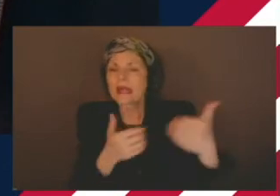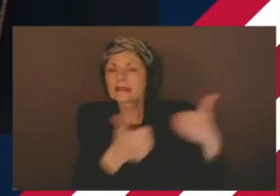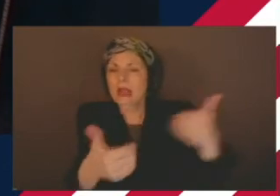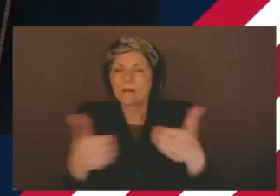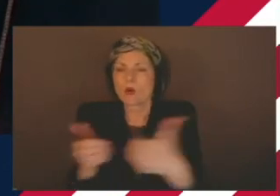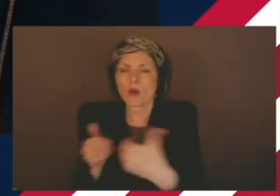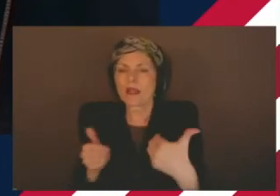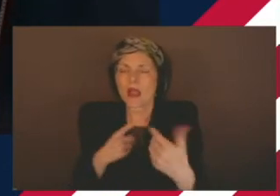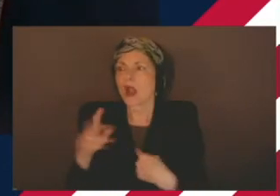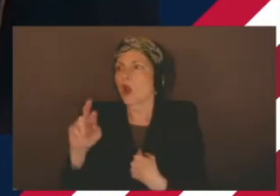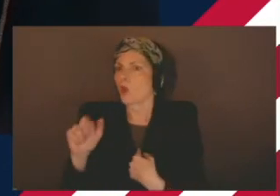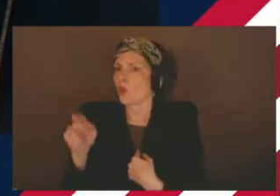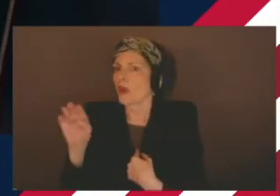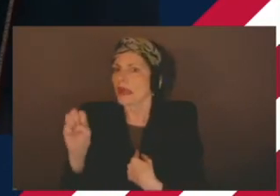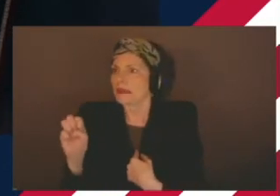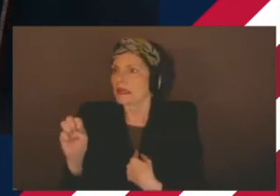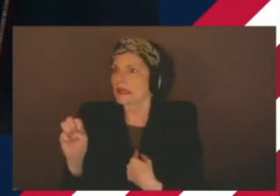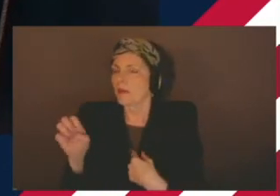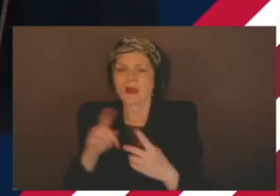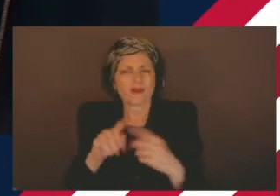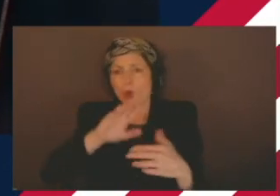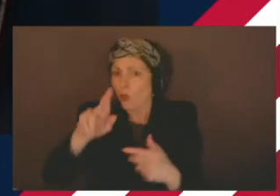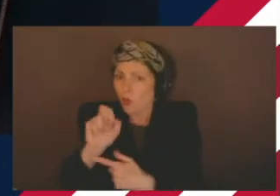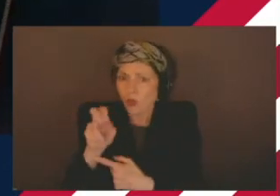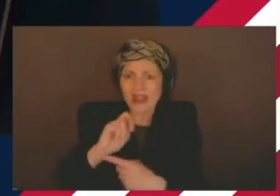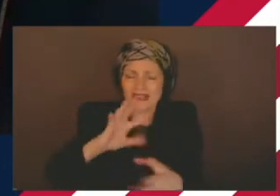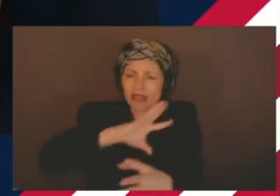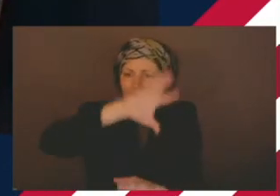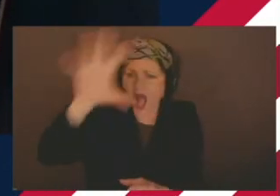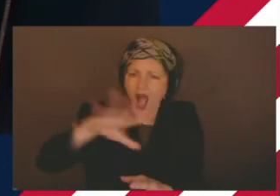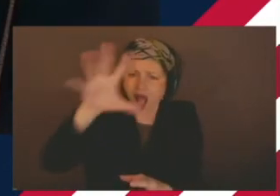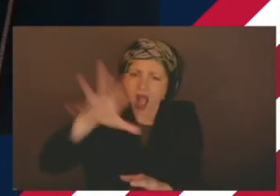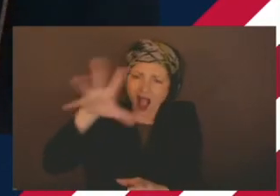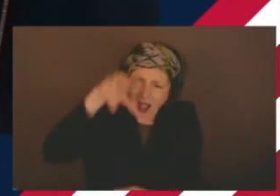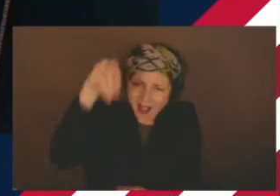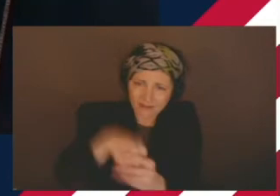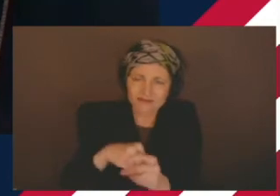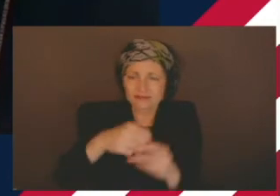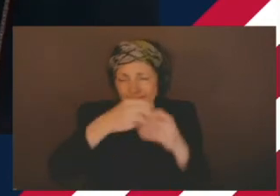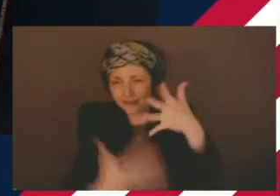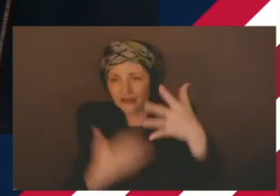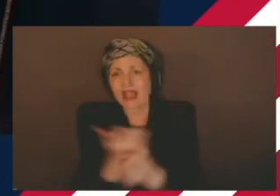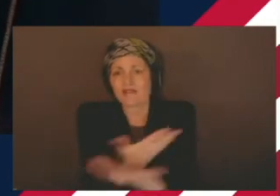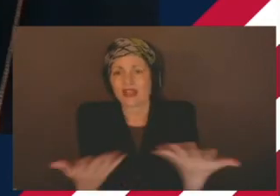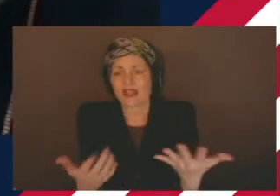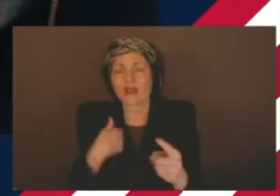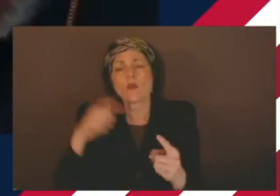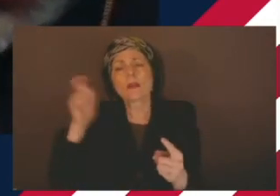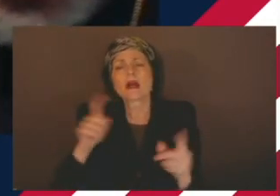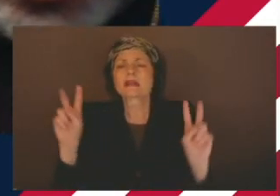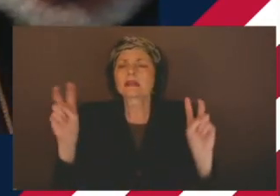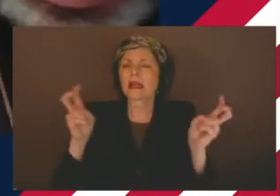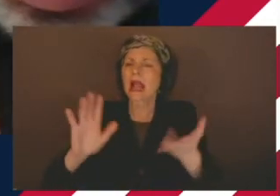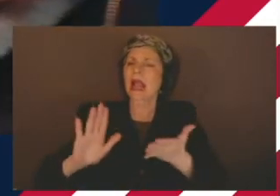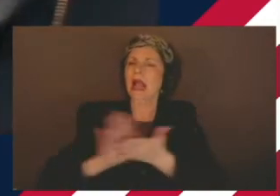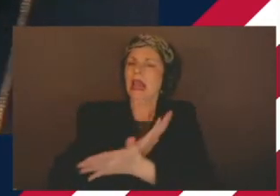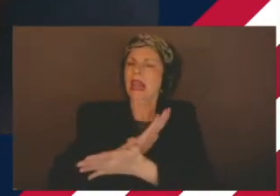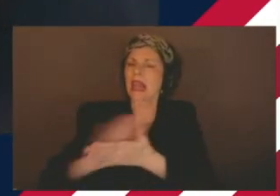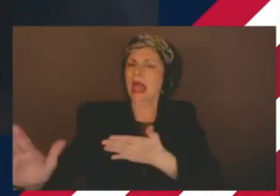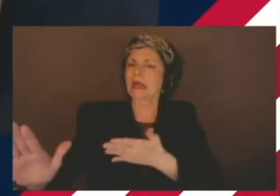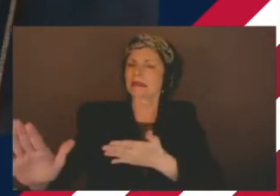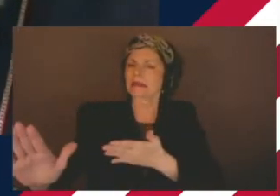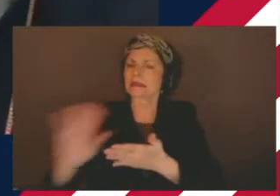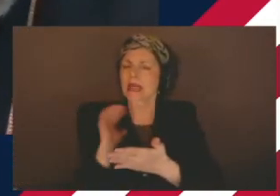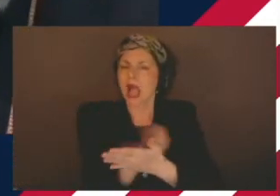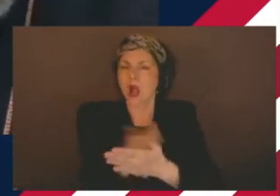racism in all of its depth. There needs to be a cleansing, if you will, in this country. We make a mistake. Congressman